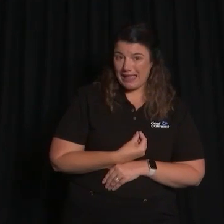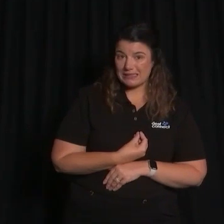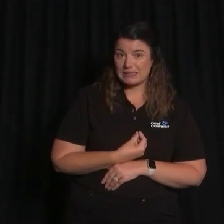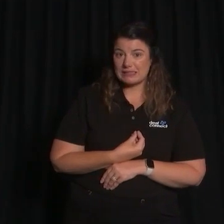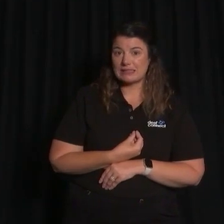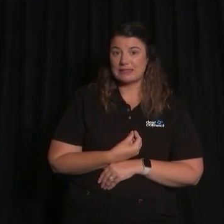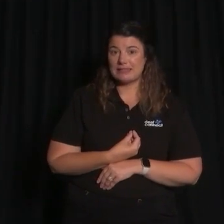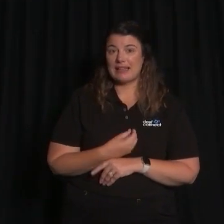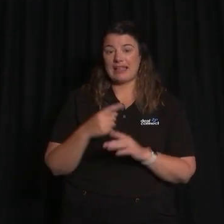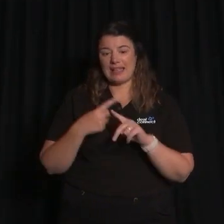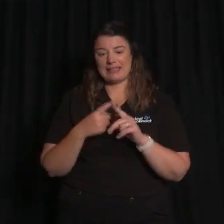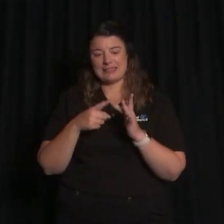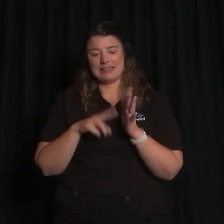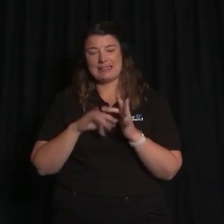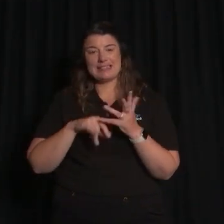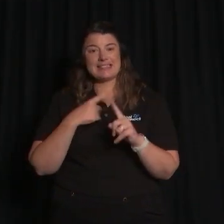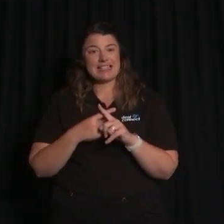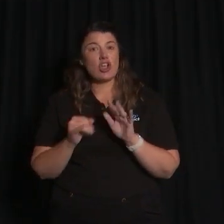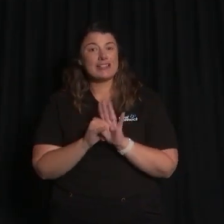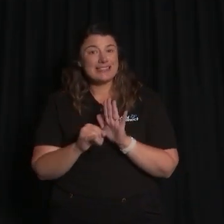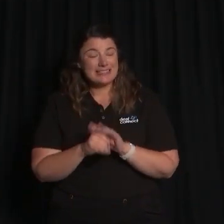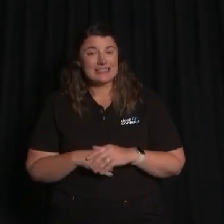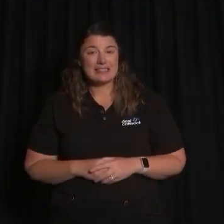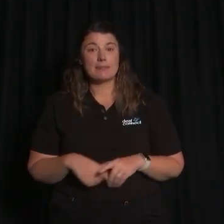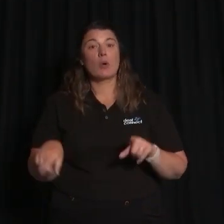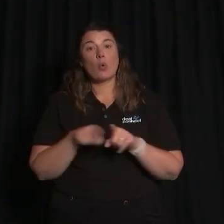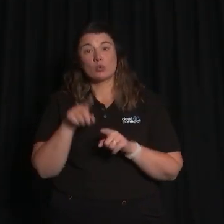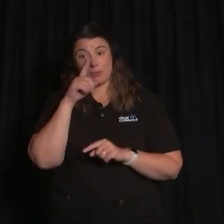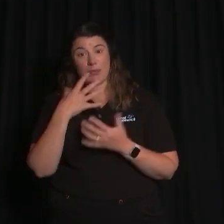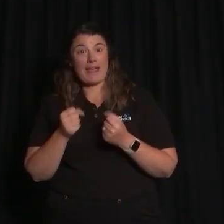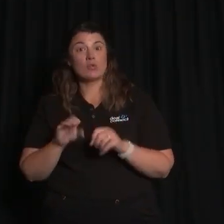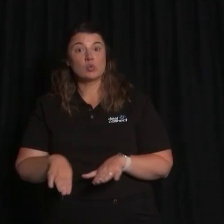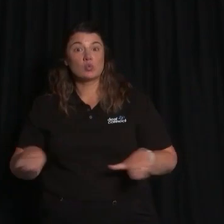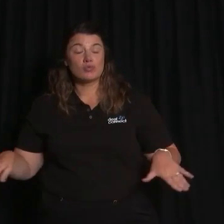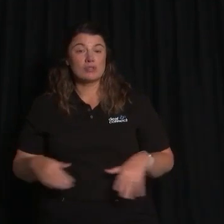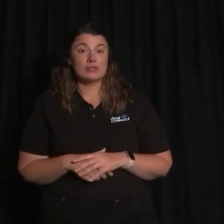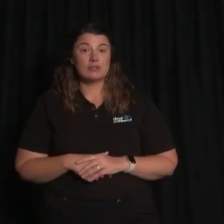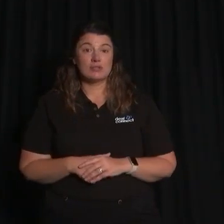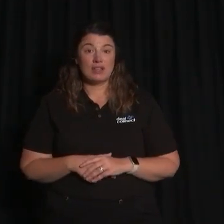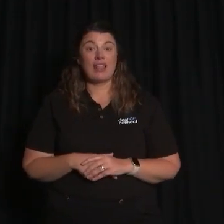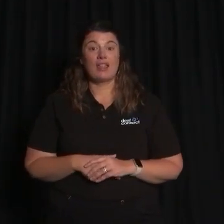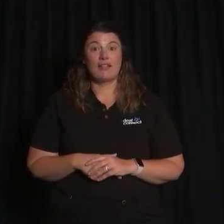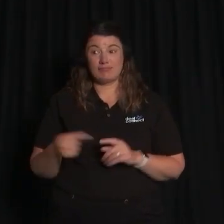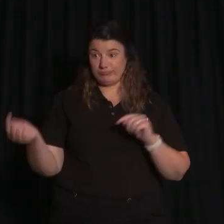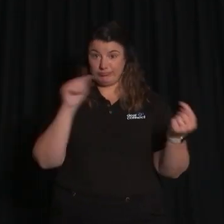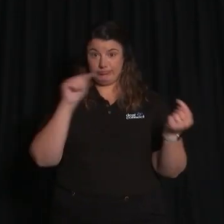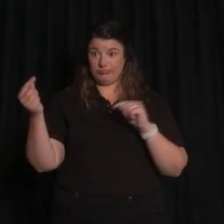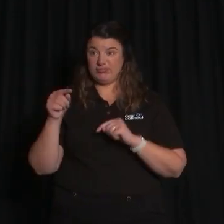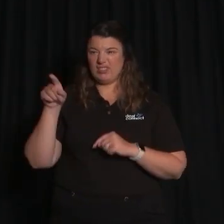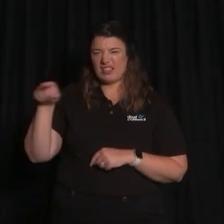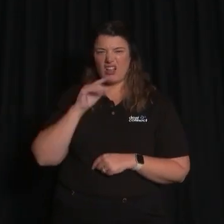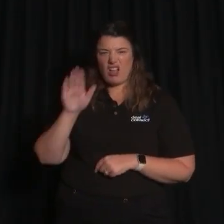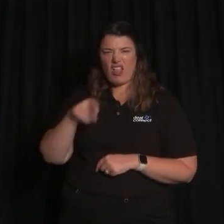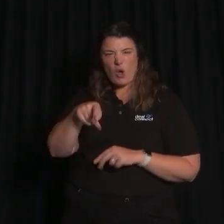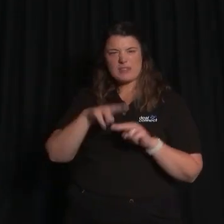and intersex identities, and also people with kids. And this was particularly saying that those fags,